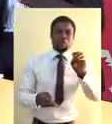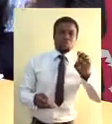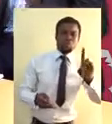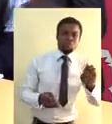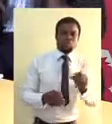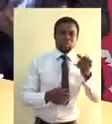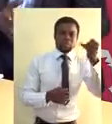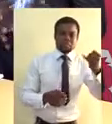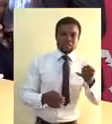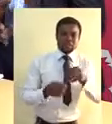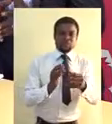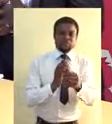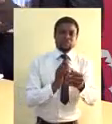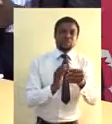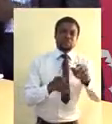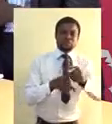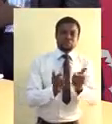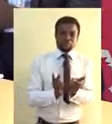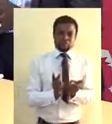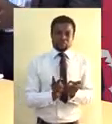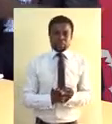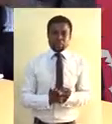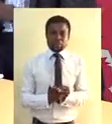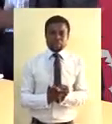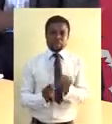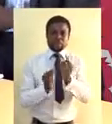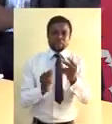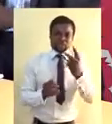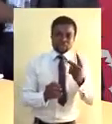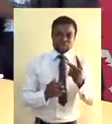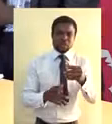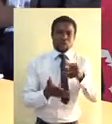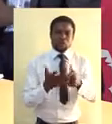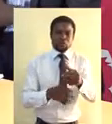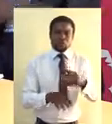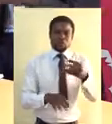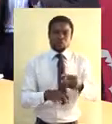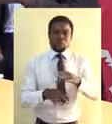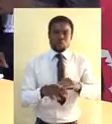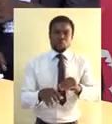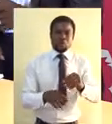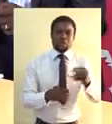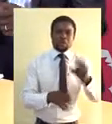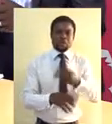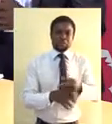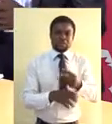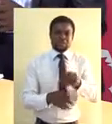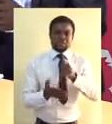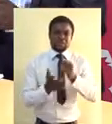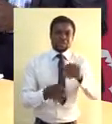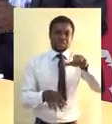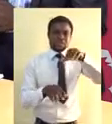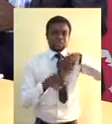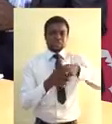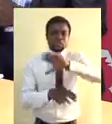we go to site to mount it there. And if you look at the last one that we call the mathematics there, mathematics is in all